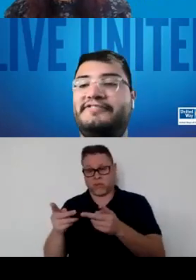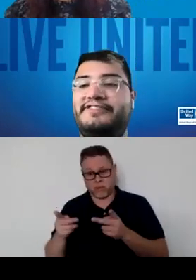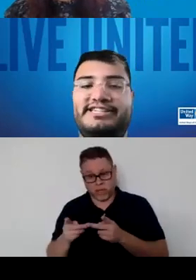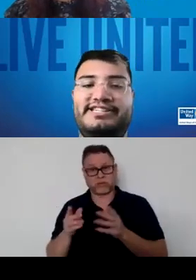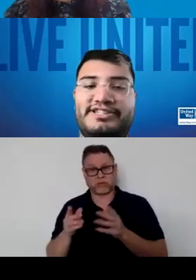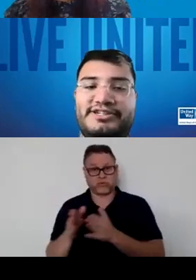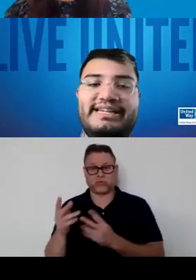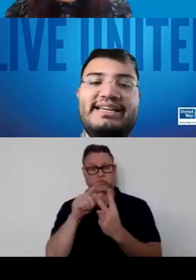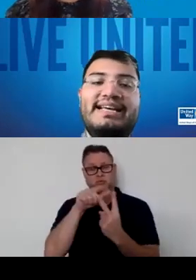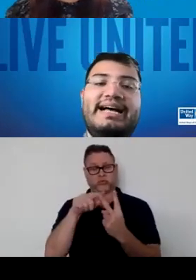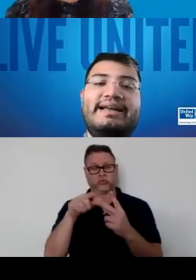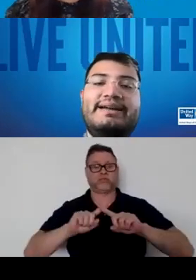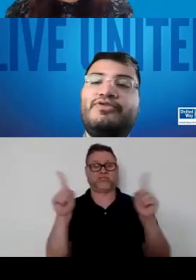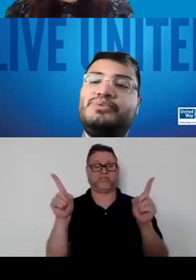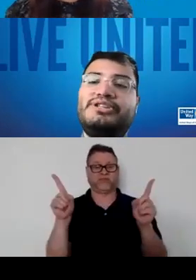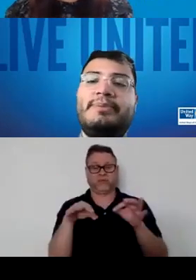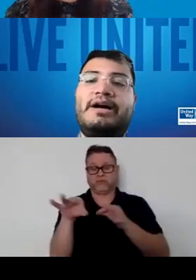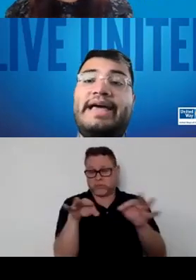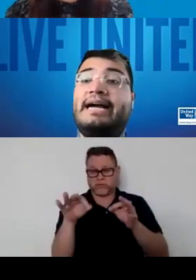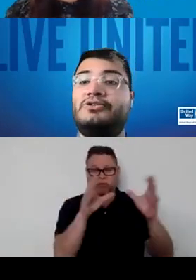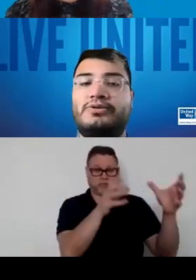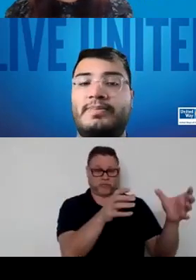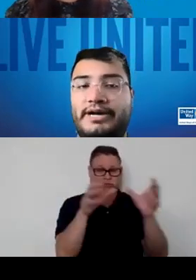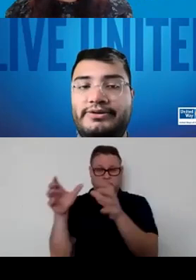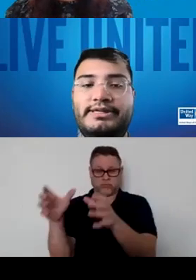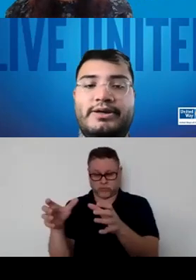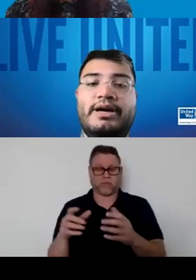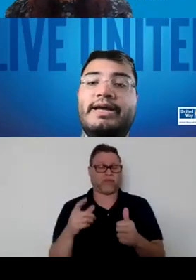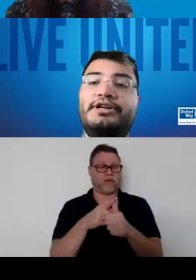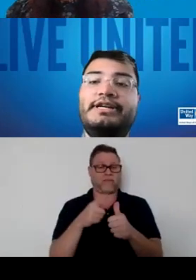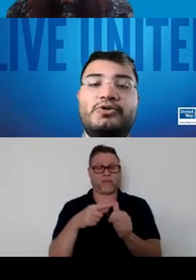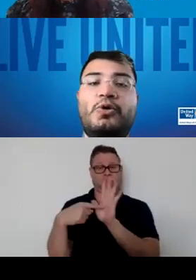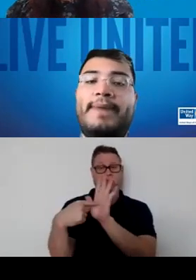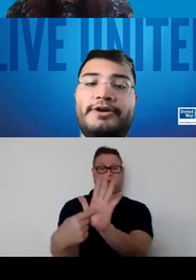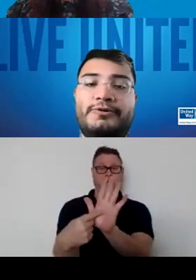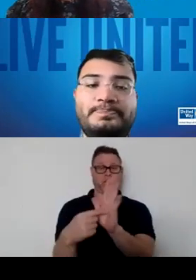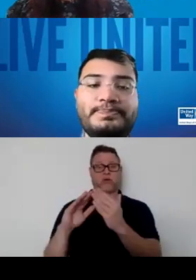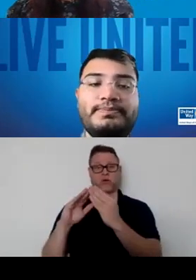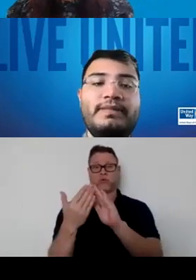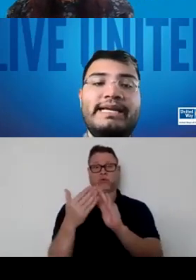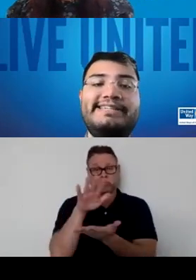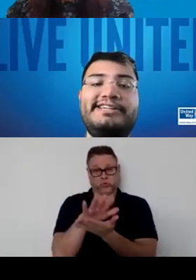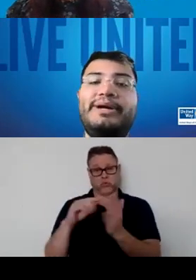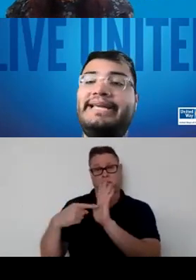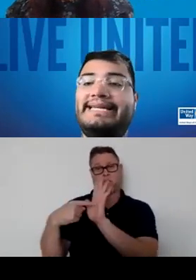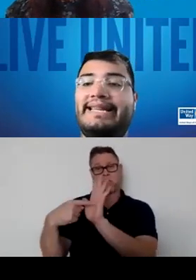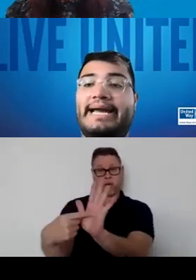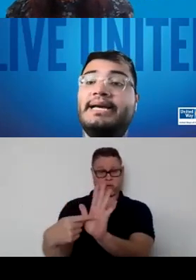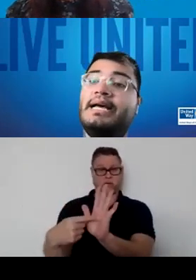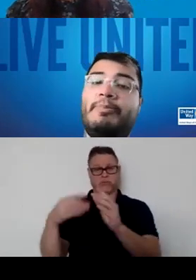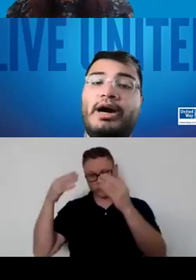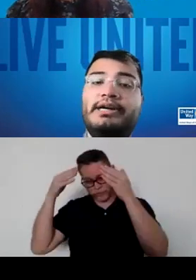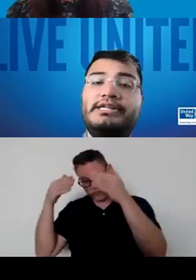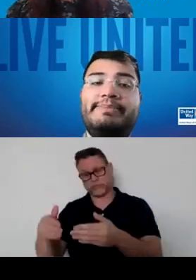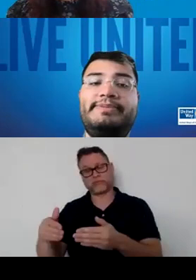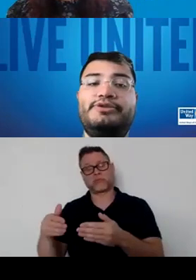different definitions on the screen. First, we'll talk about the actual model. So a community school model is centered around the idea that